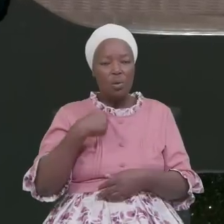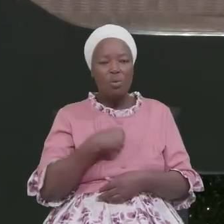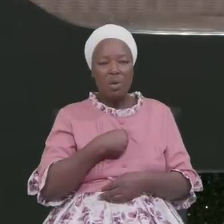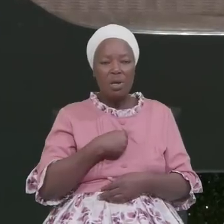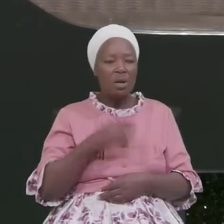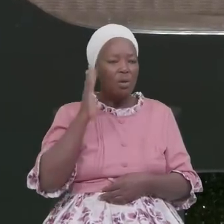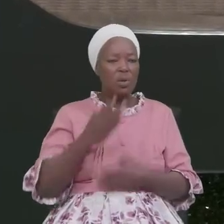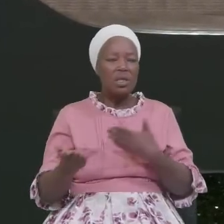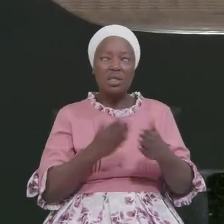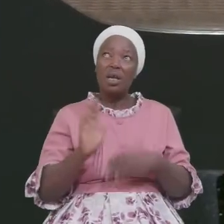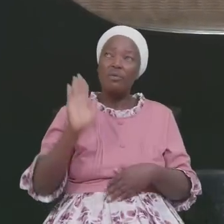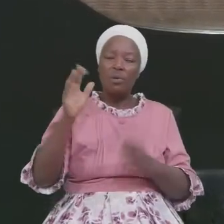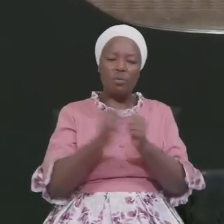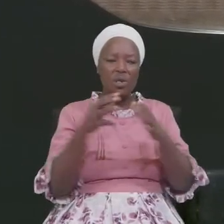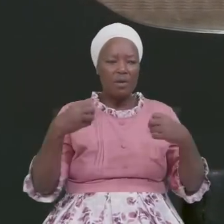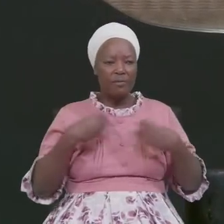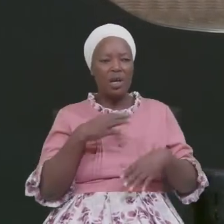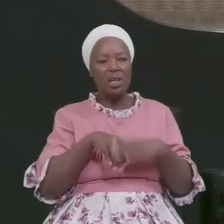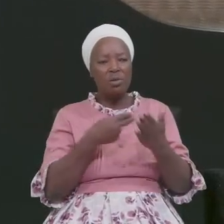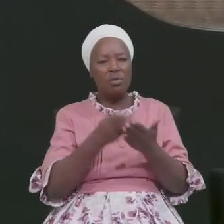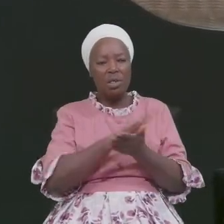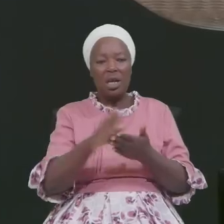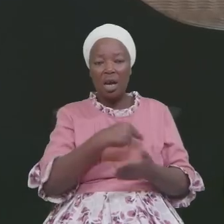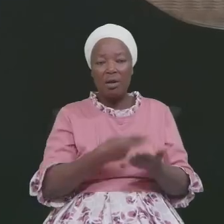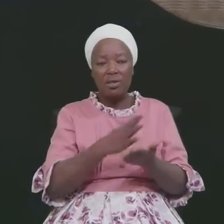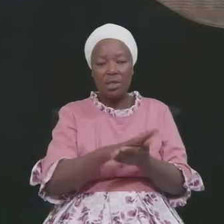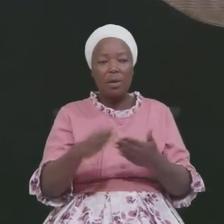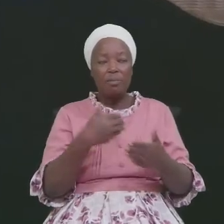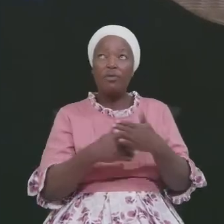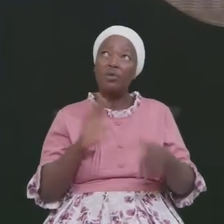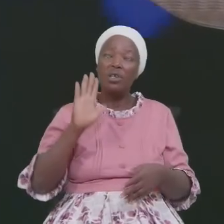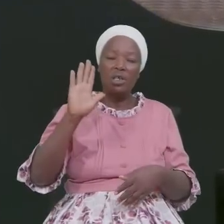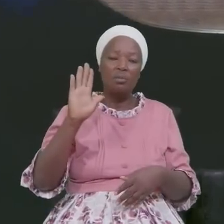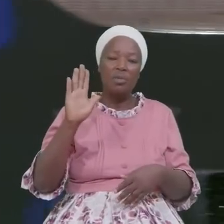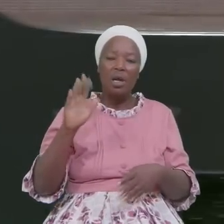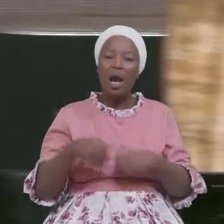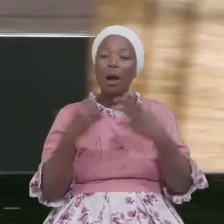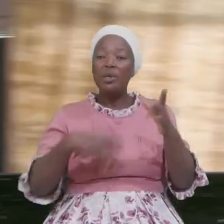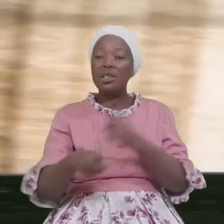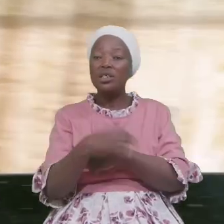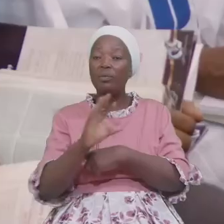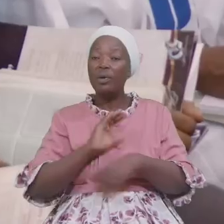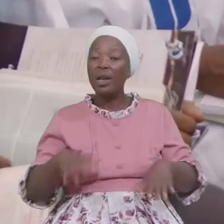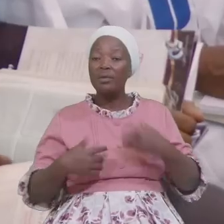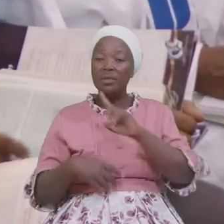fear, in holiness and righteousness before him. How many days of our